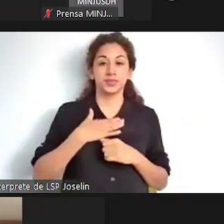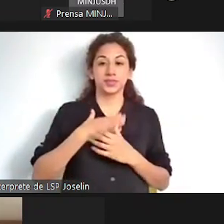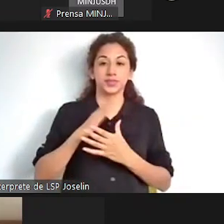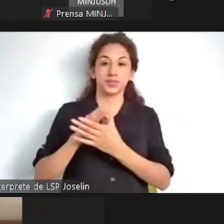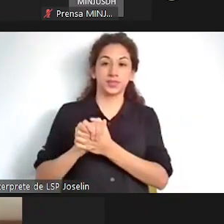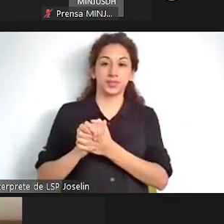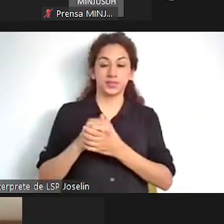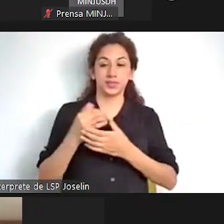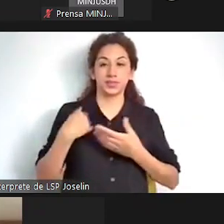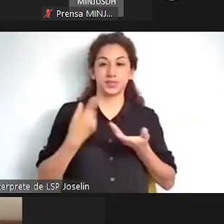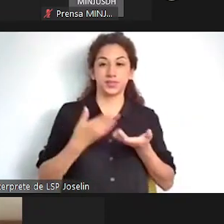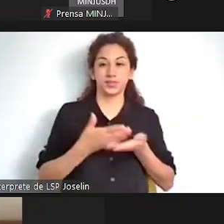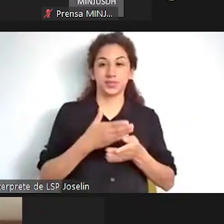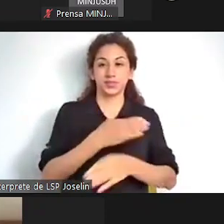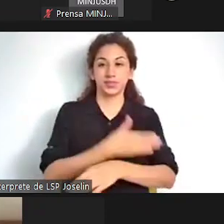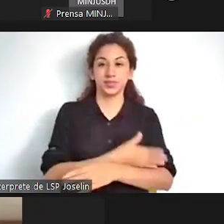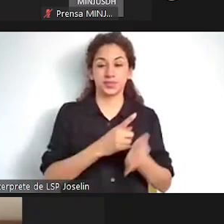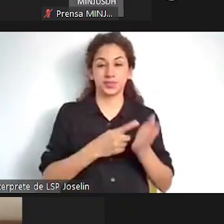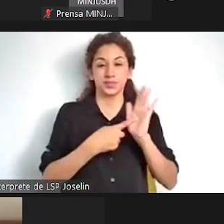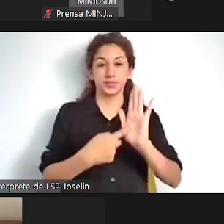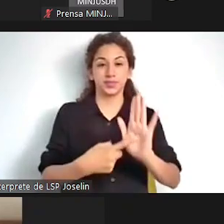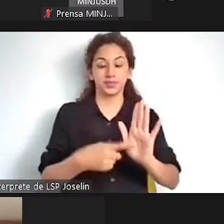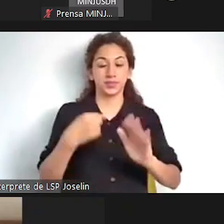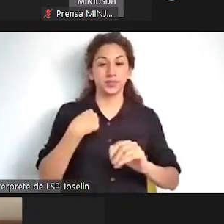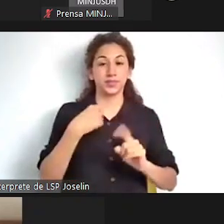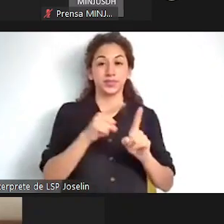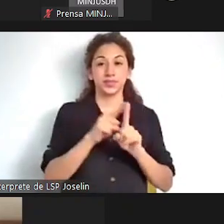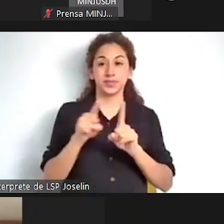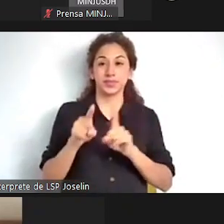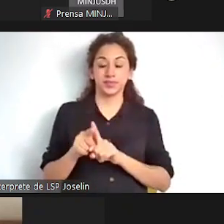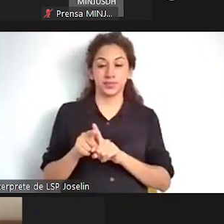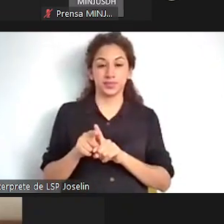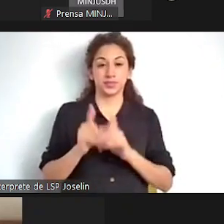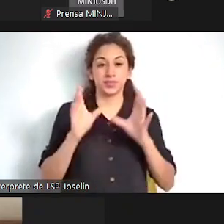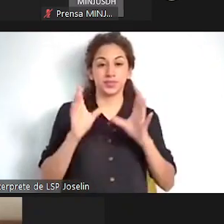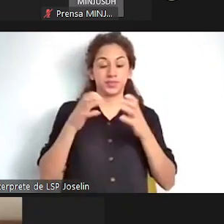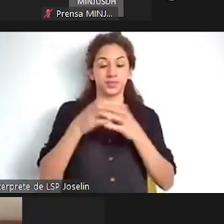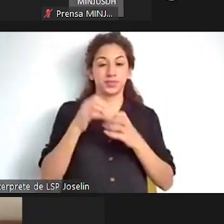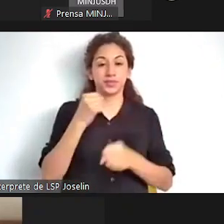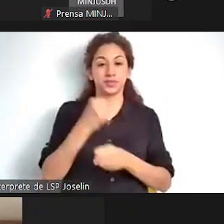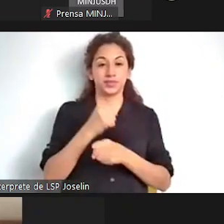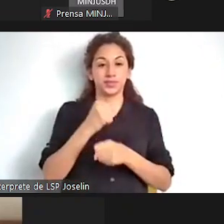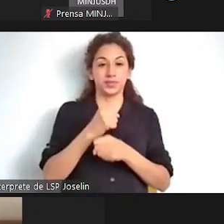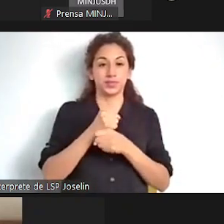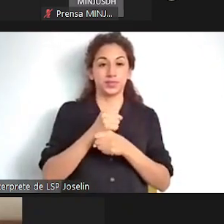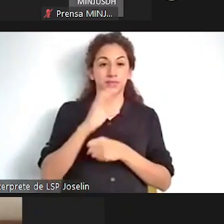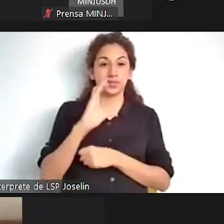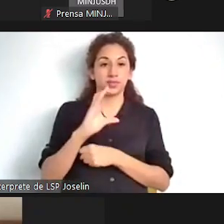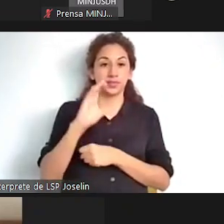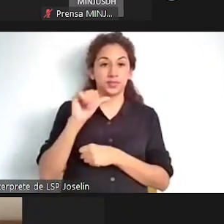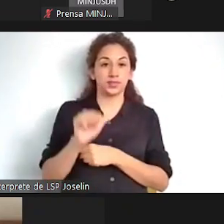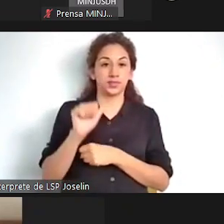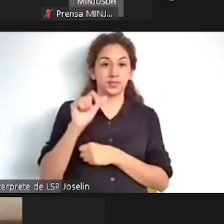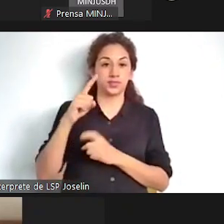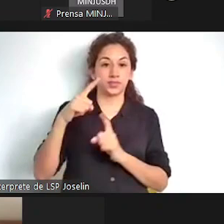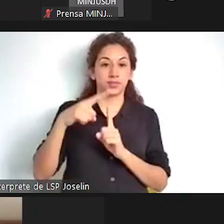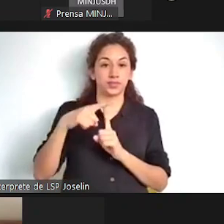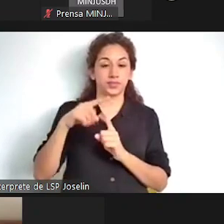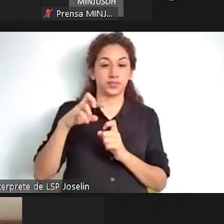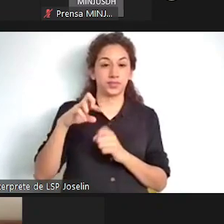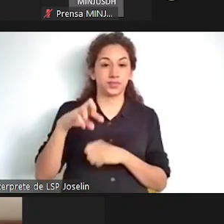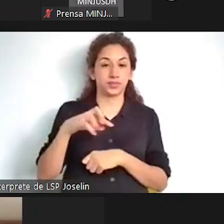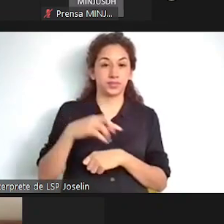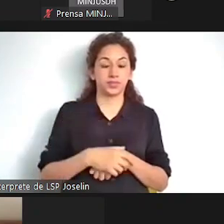as uh my colleague i am also a part of a union sector of the autonomous central workers of